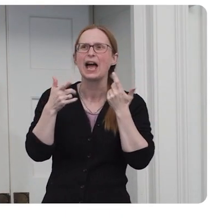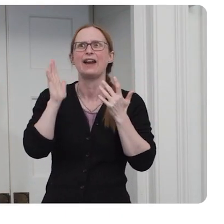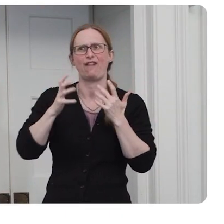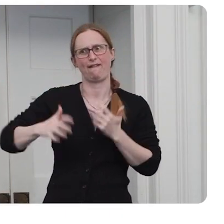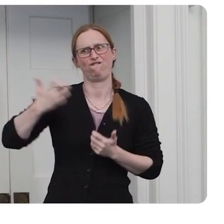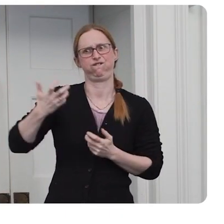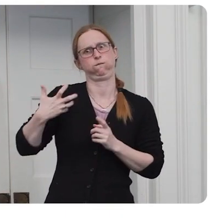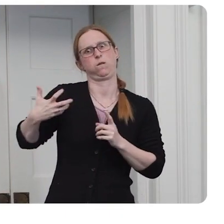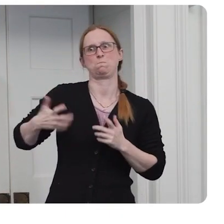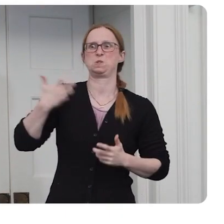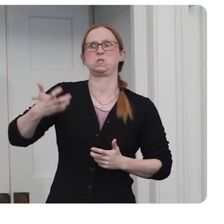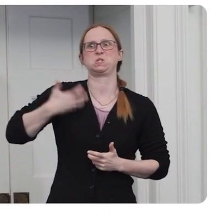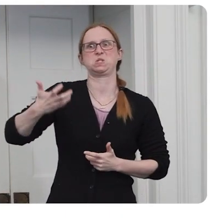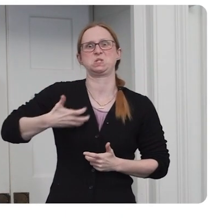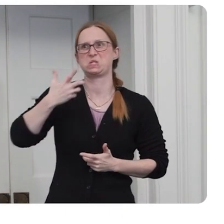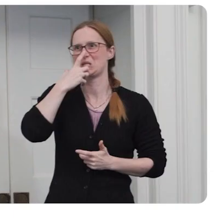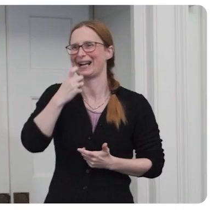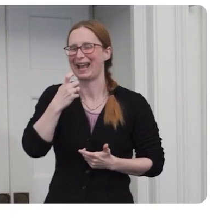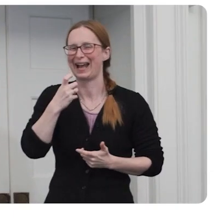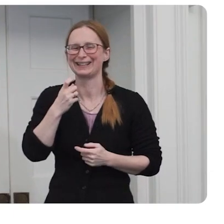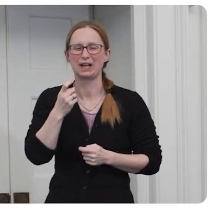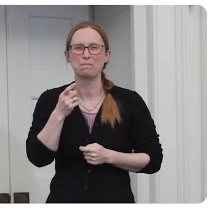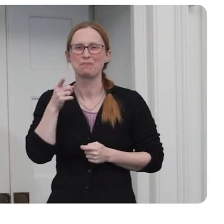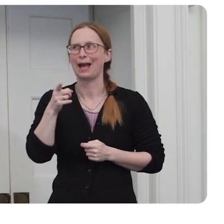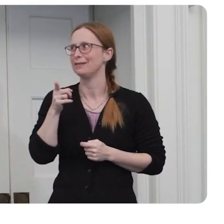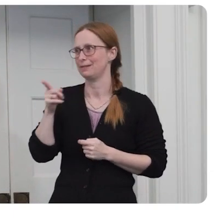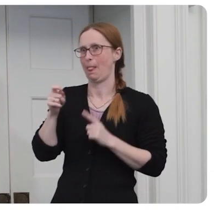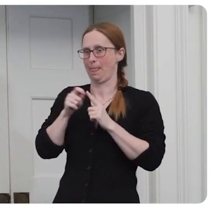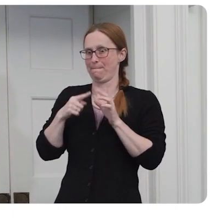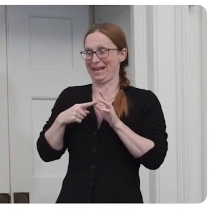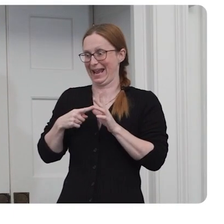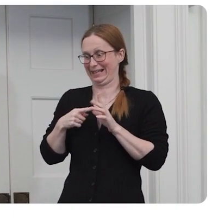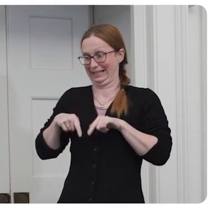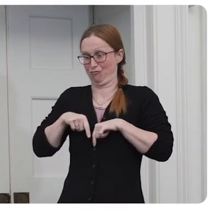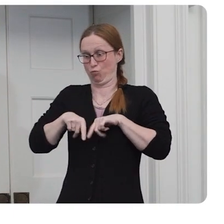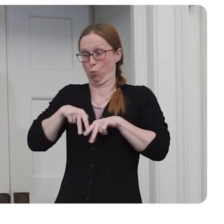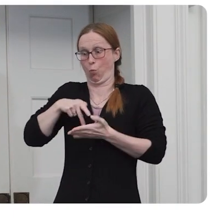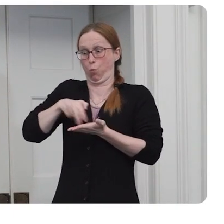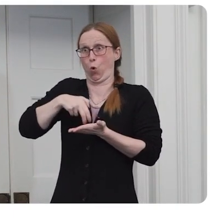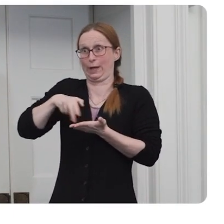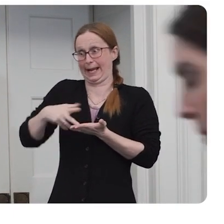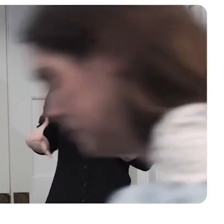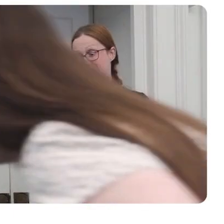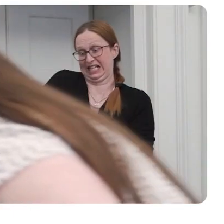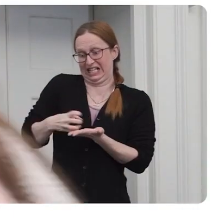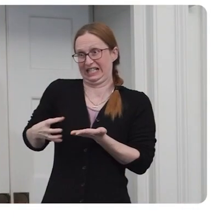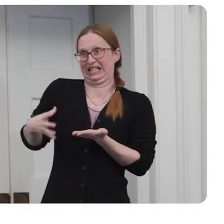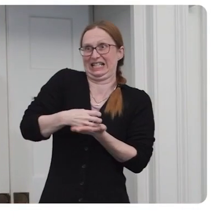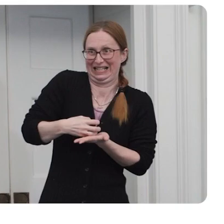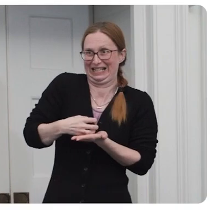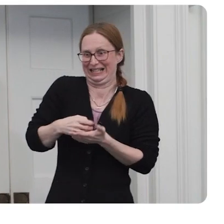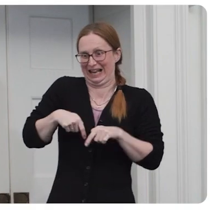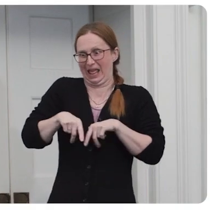can be quite Vicious. vicious Yeah, he can. sometimes. Yeah. And he gets the PA's ankles when we're walking down